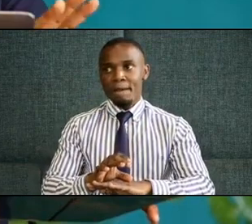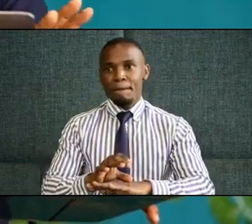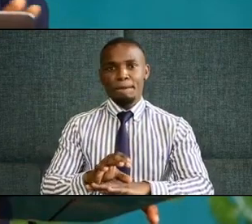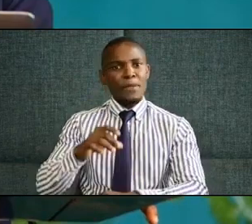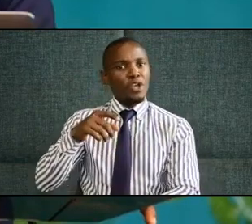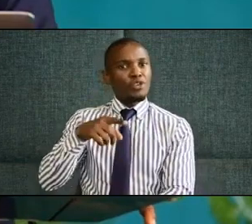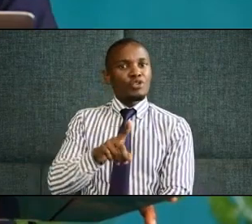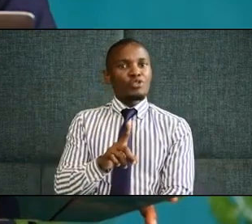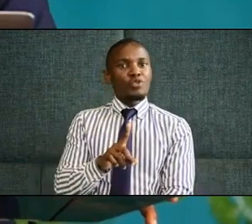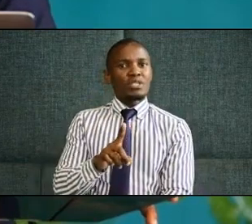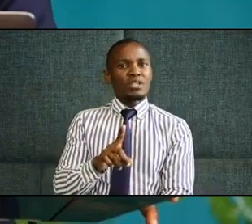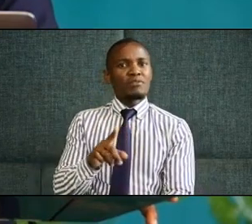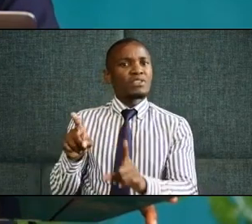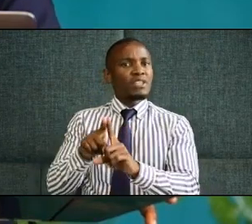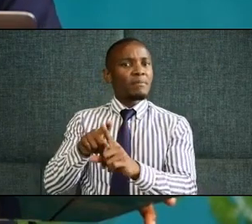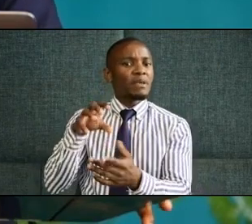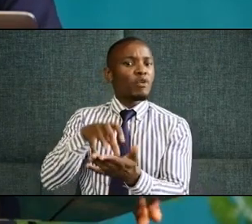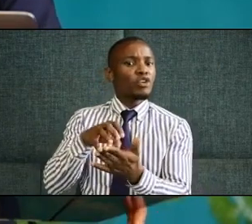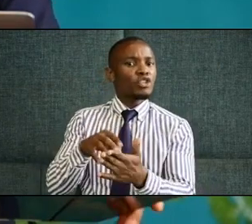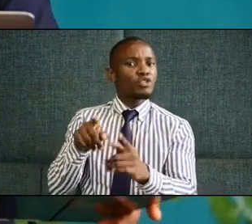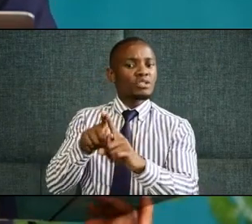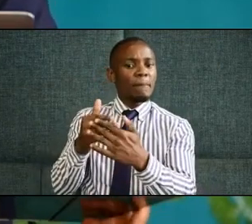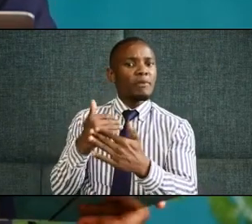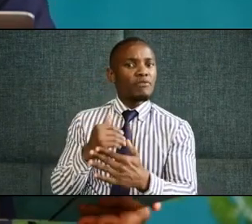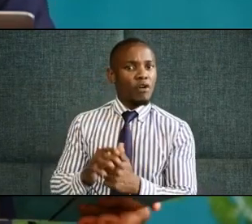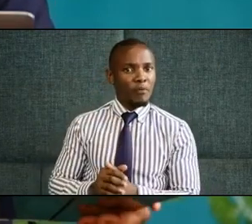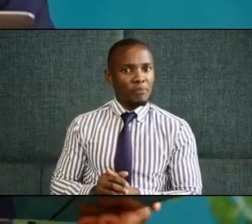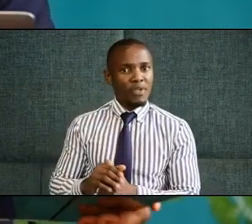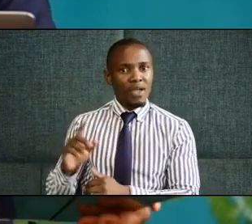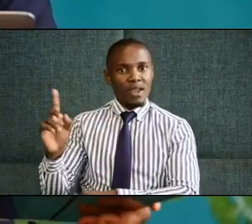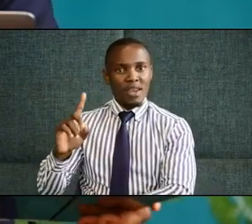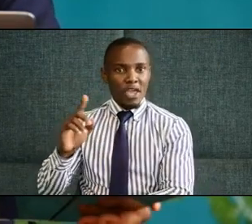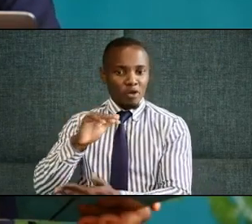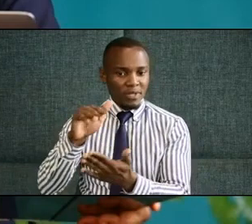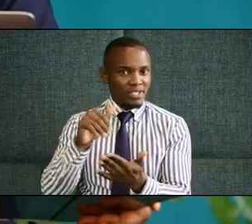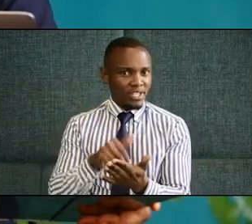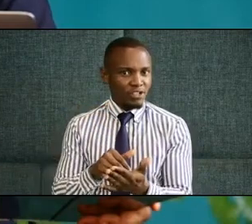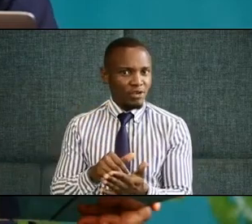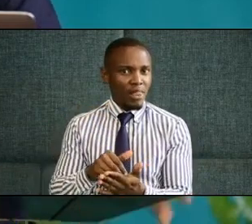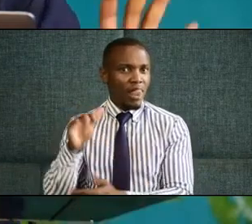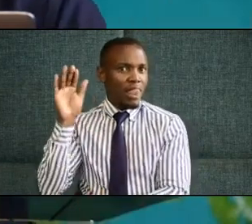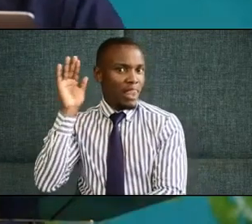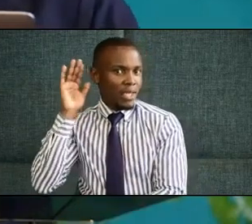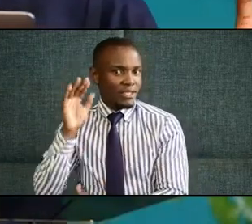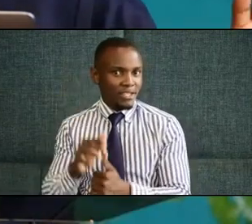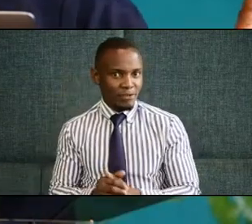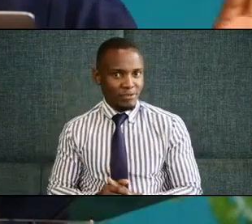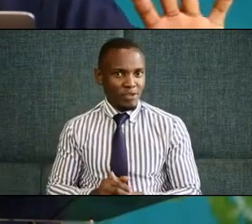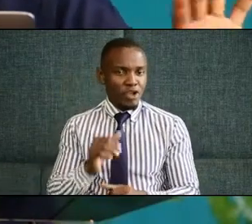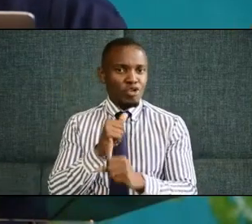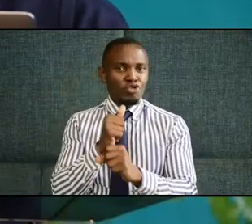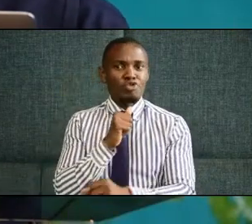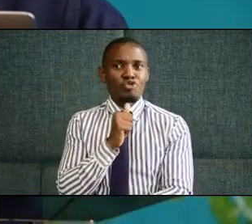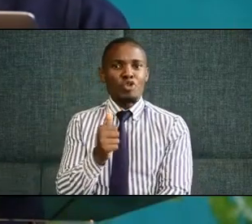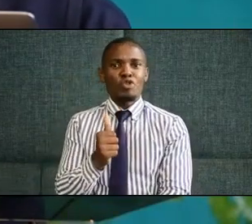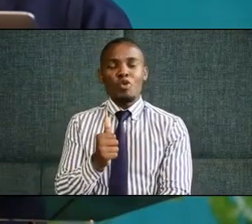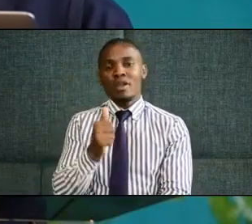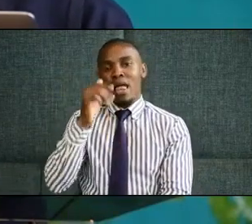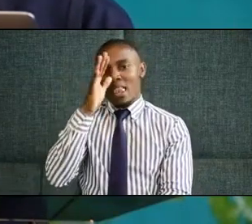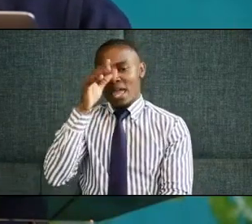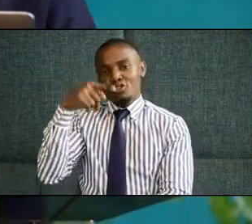are you at the state you used to be? Nairobi Central. Listen, don't deceive